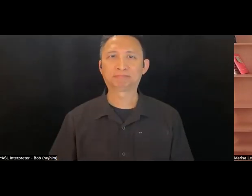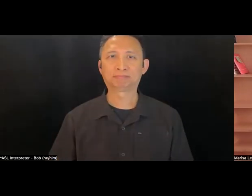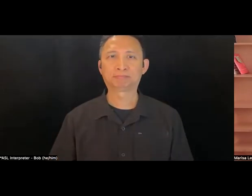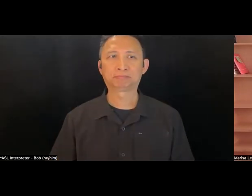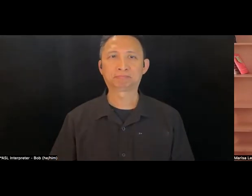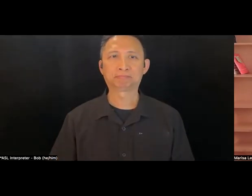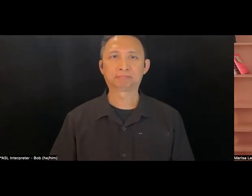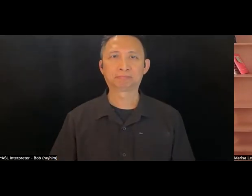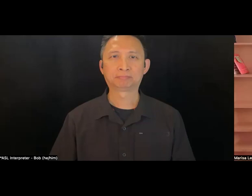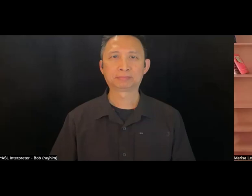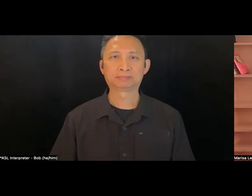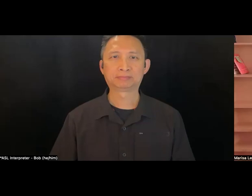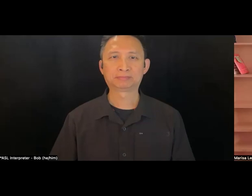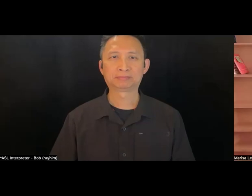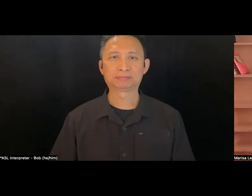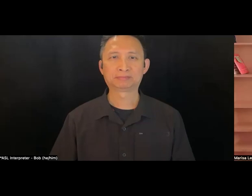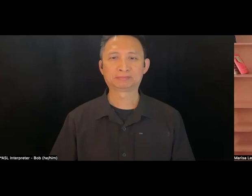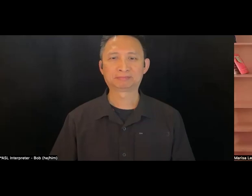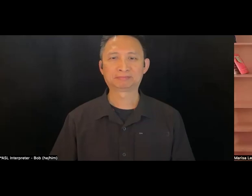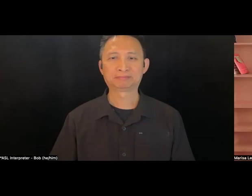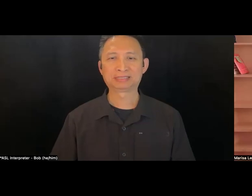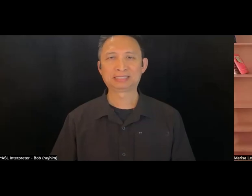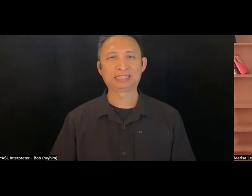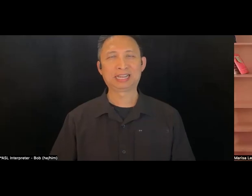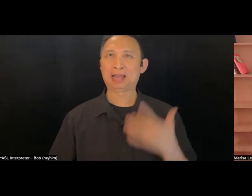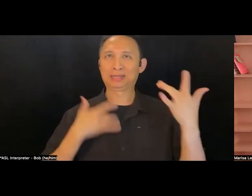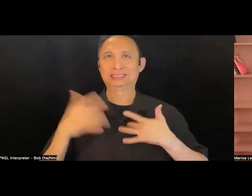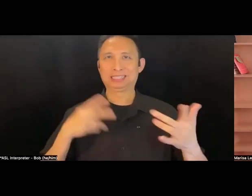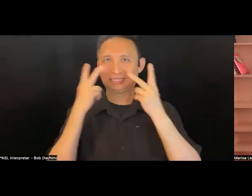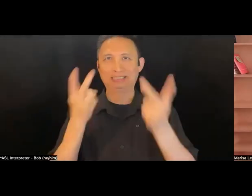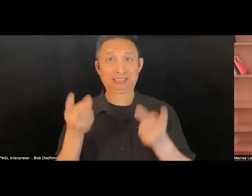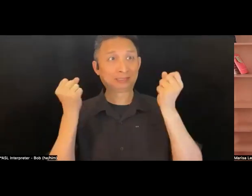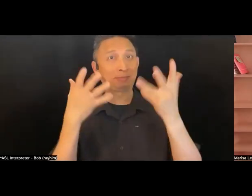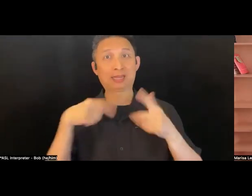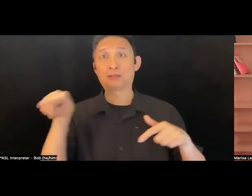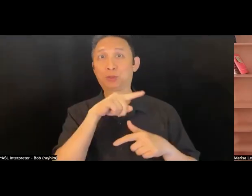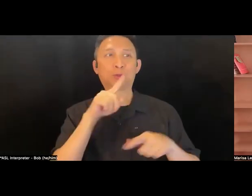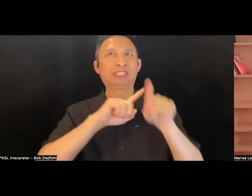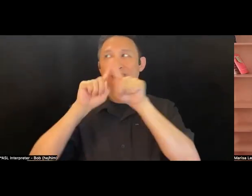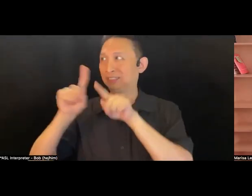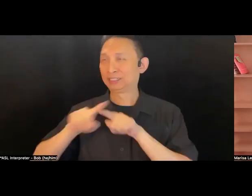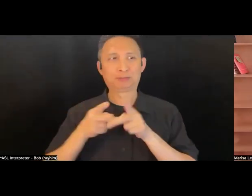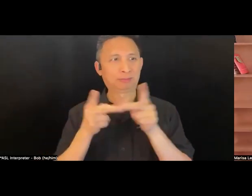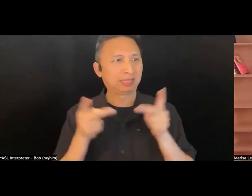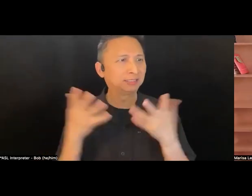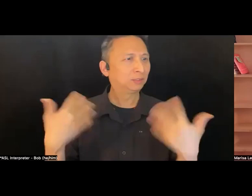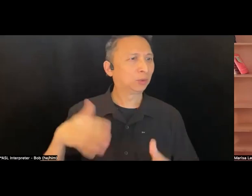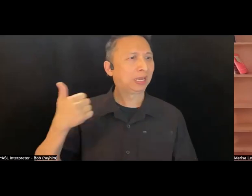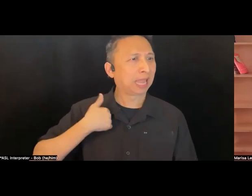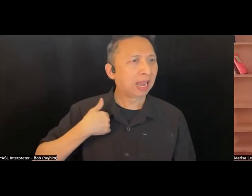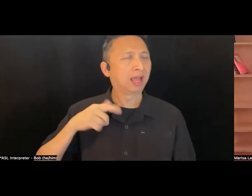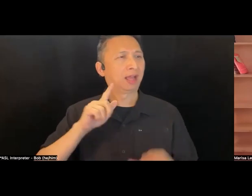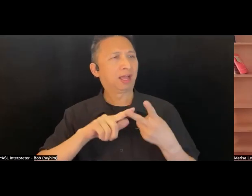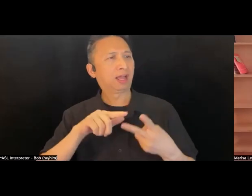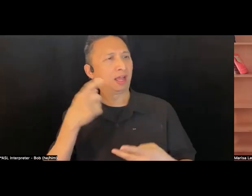It's so exciting to see so many of you coming from so many different places, from Canada, New York,